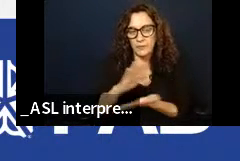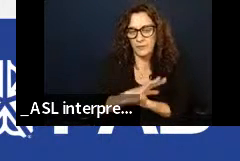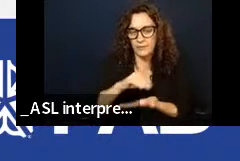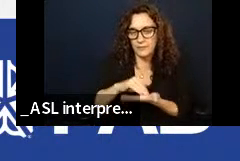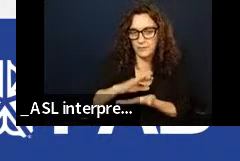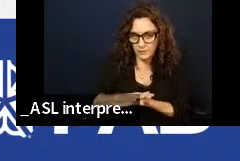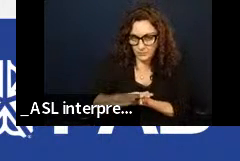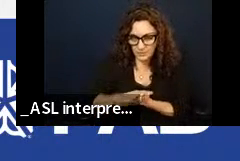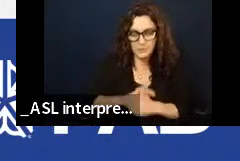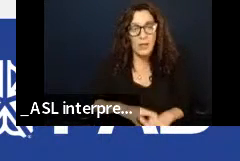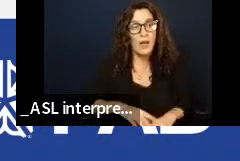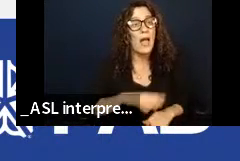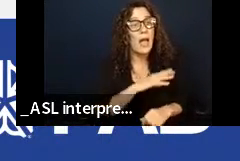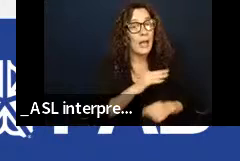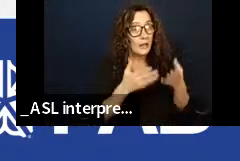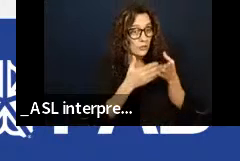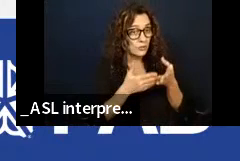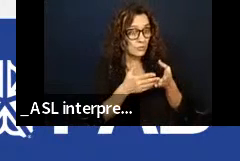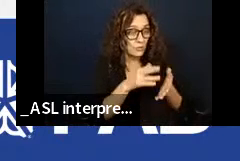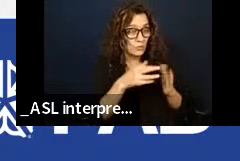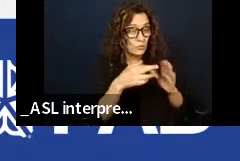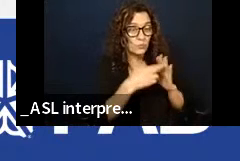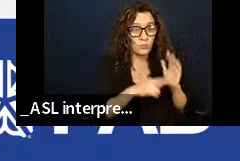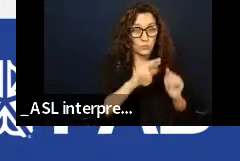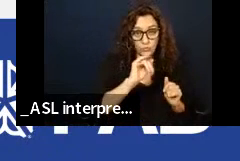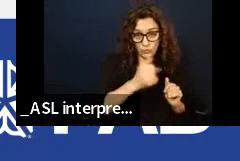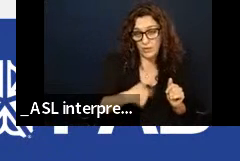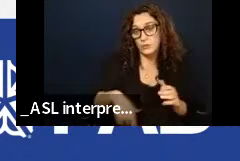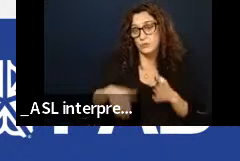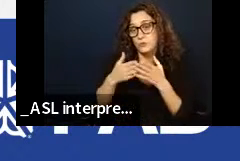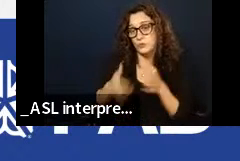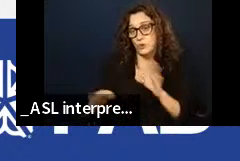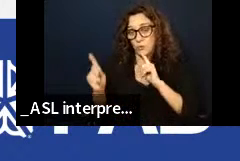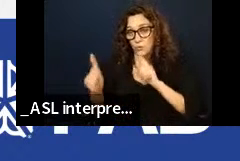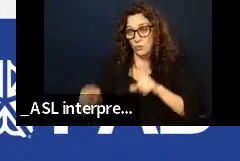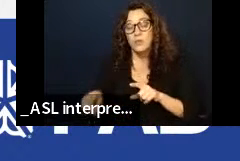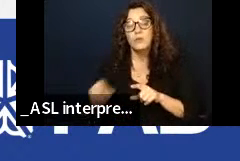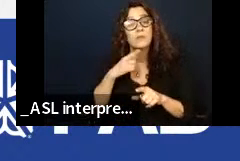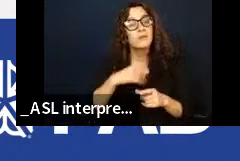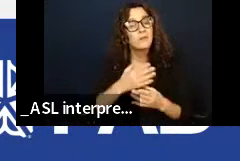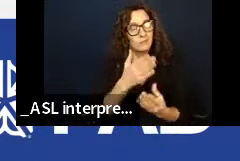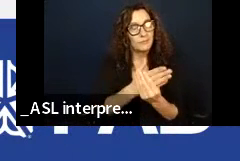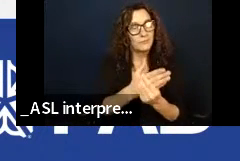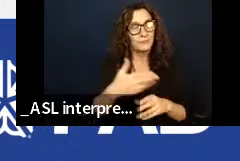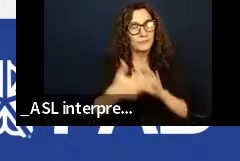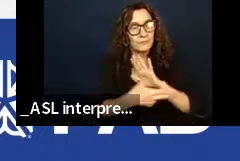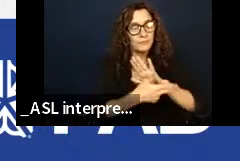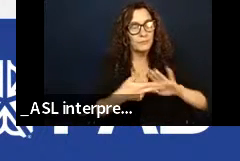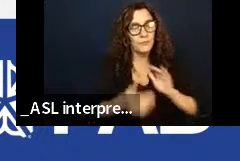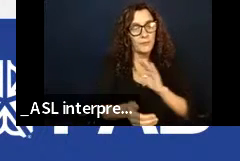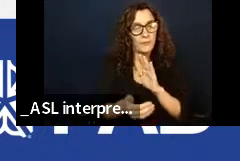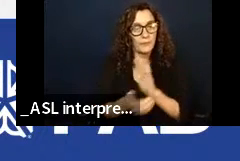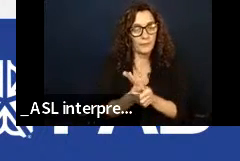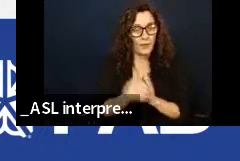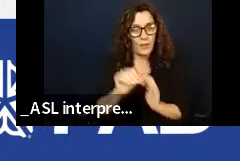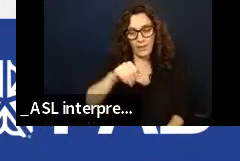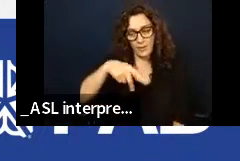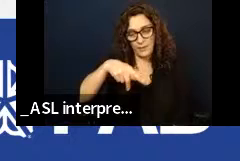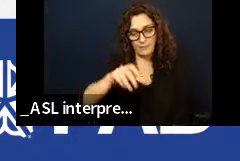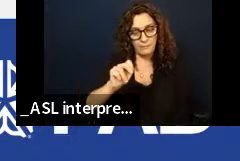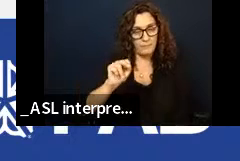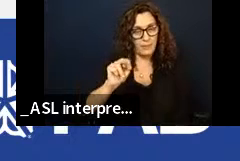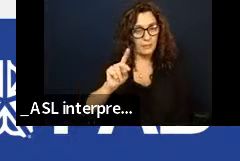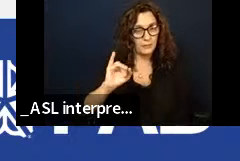of these general orders and rules and regulations ranked in a file called the appendix that is available on our website. So that will